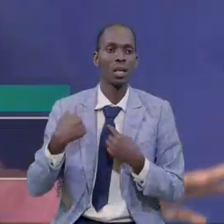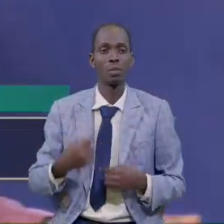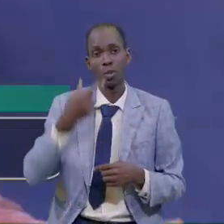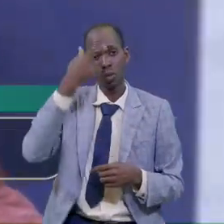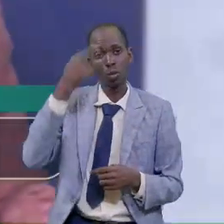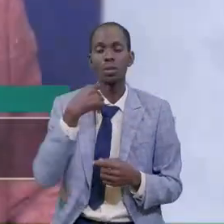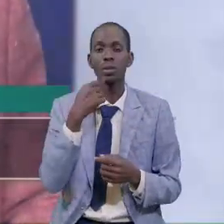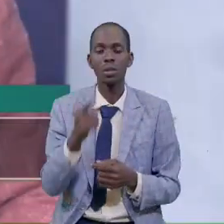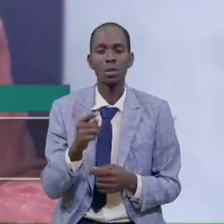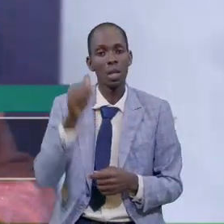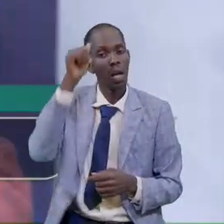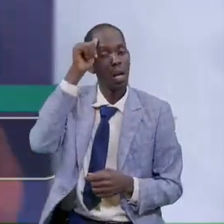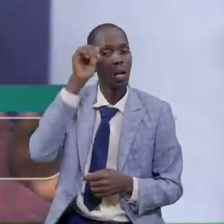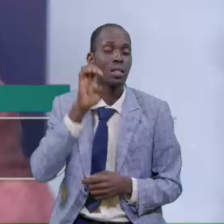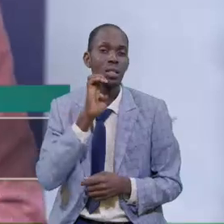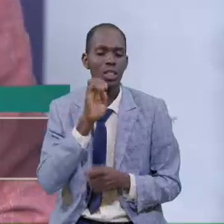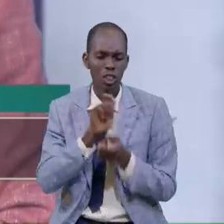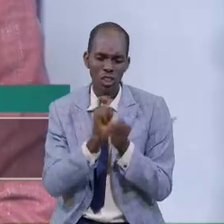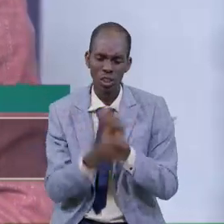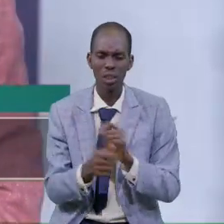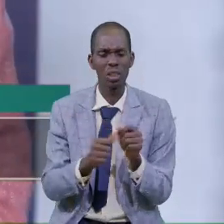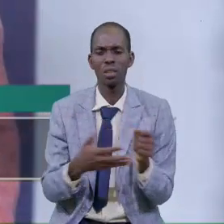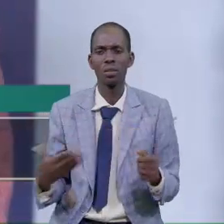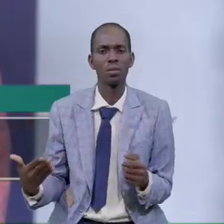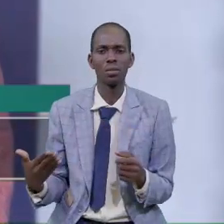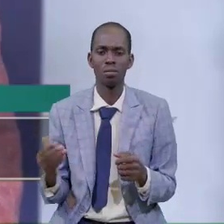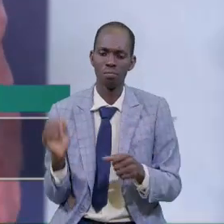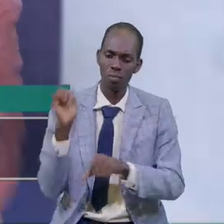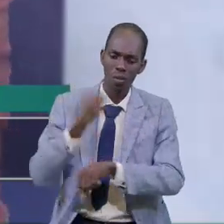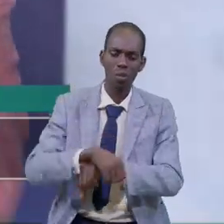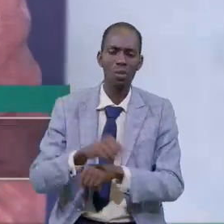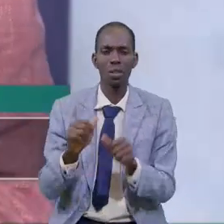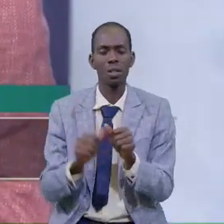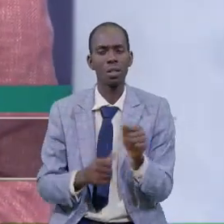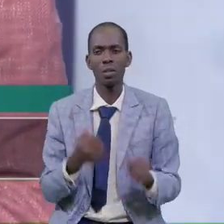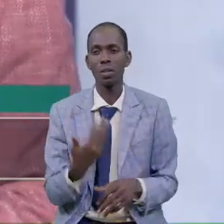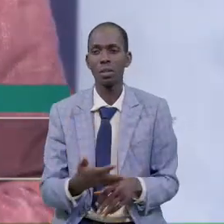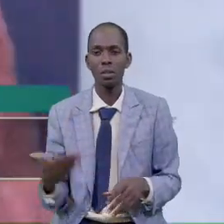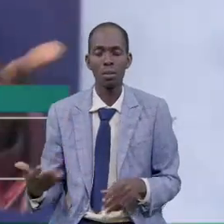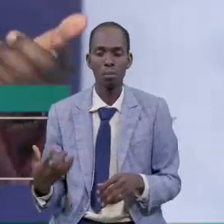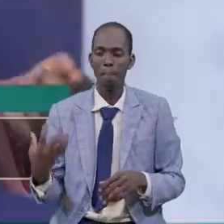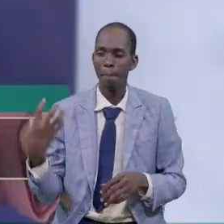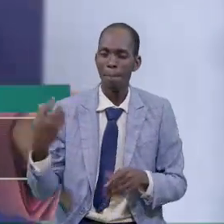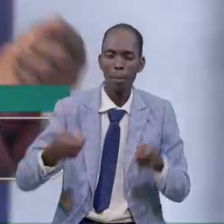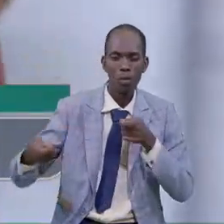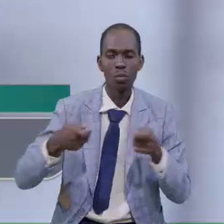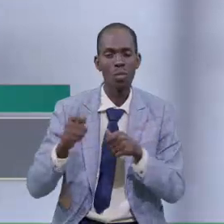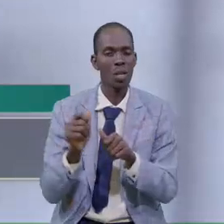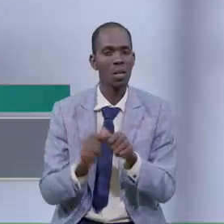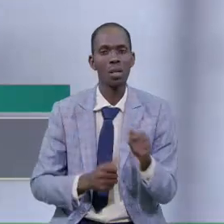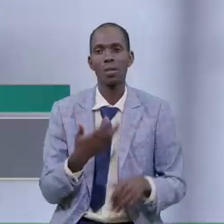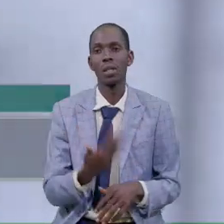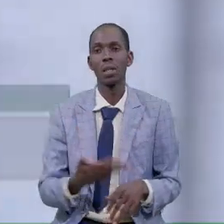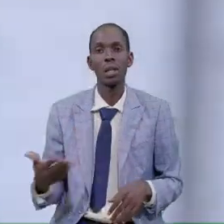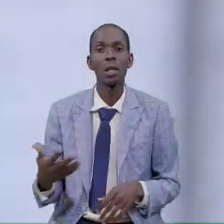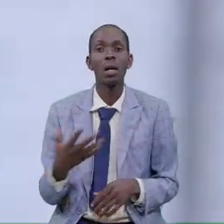change everything, subdue everything, master everything, and he